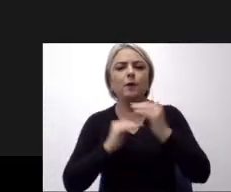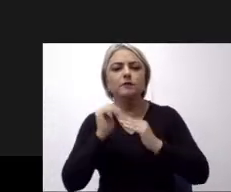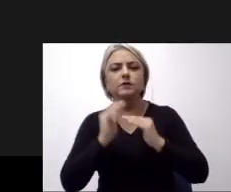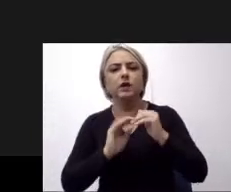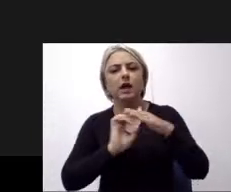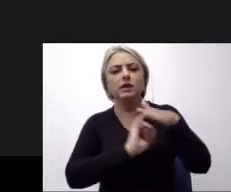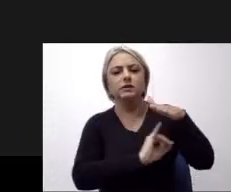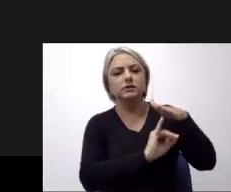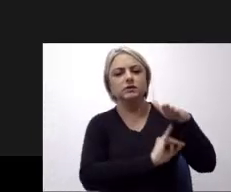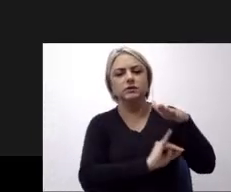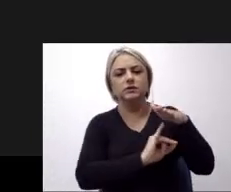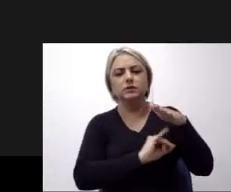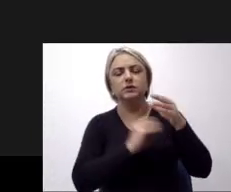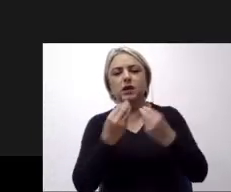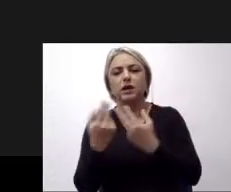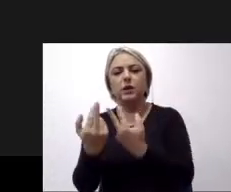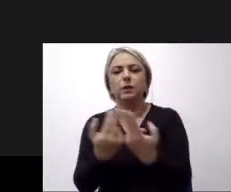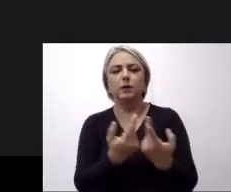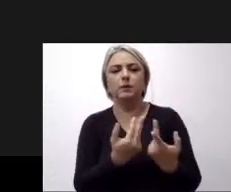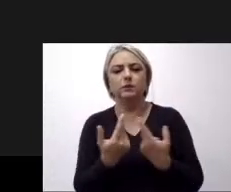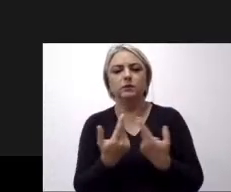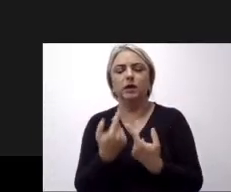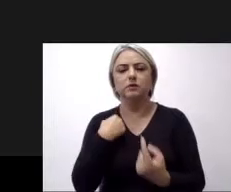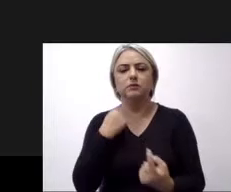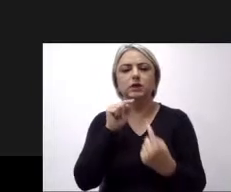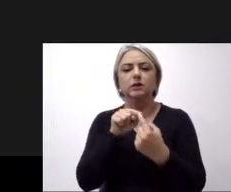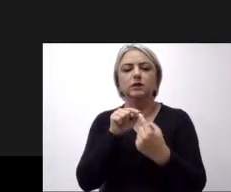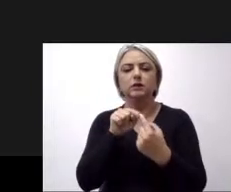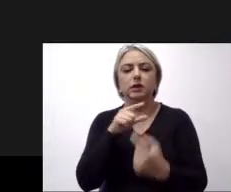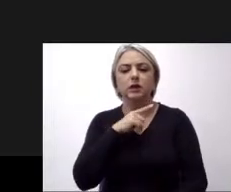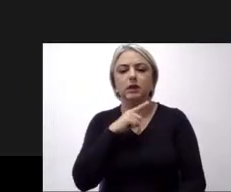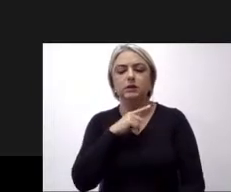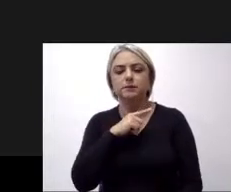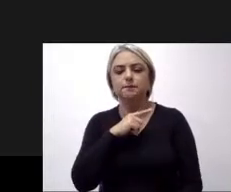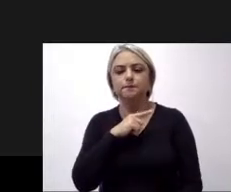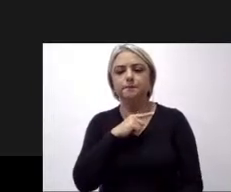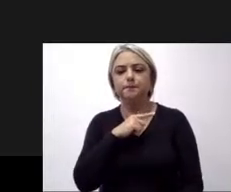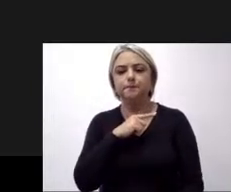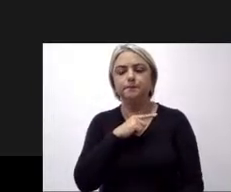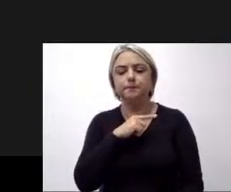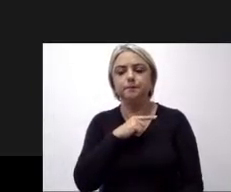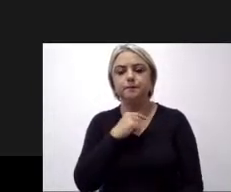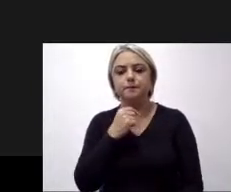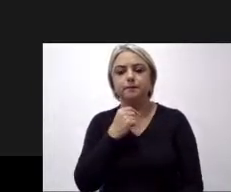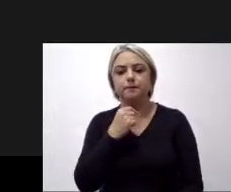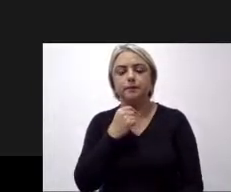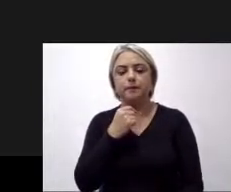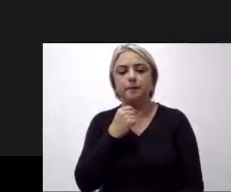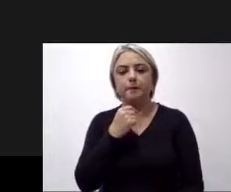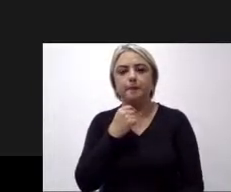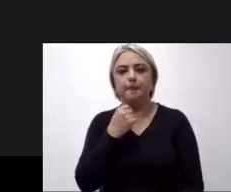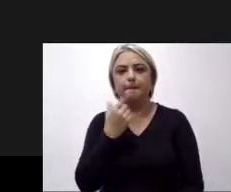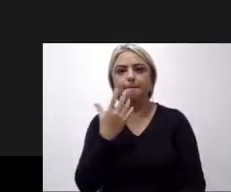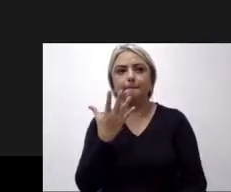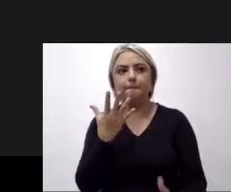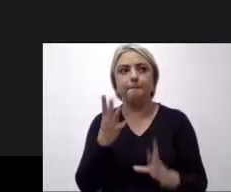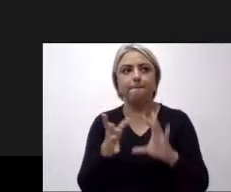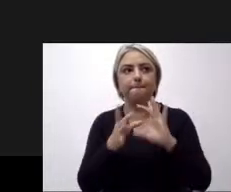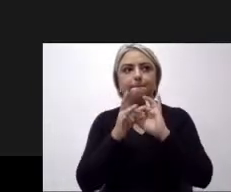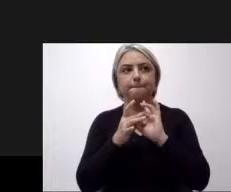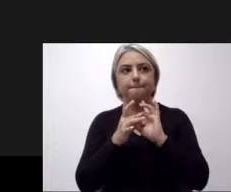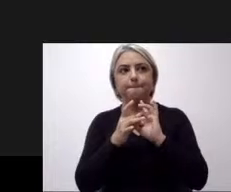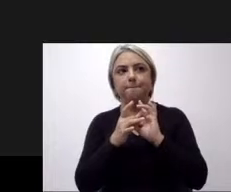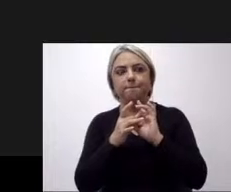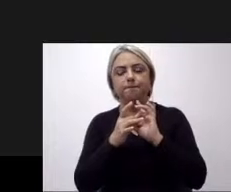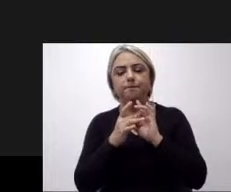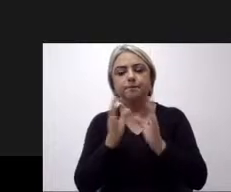be examined. Analyzing the actors' coalitions involved in the promotion of state feminism and